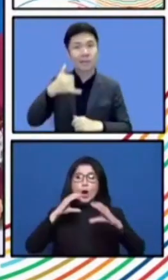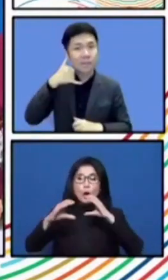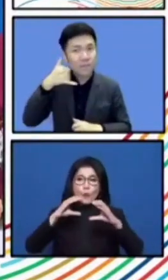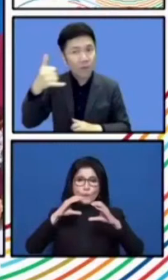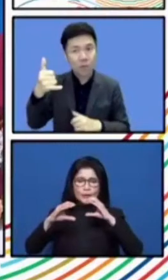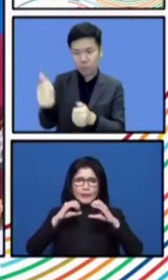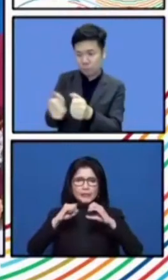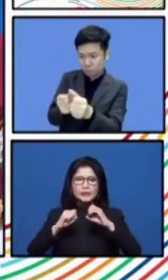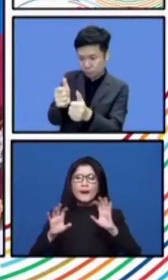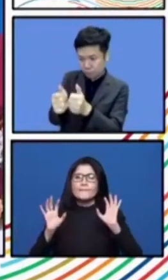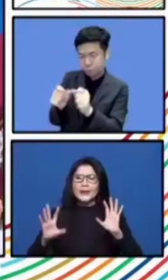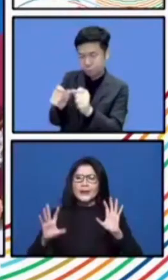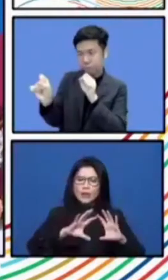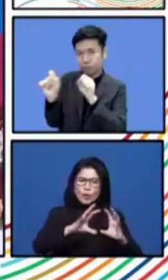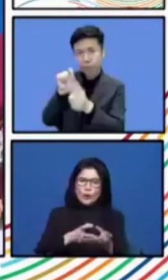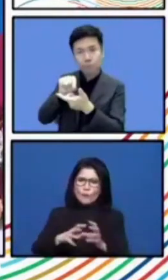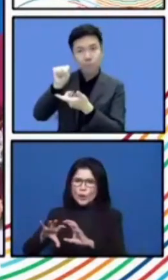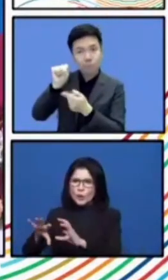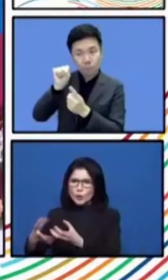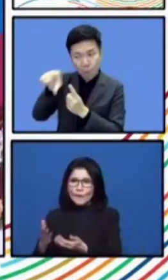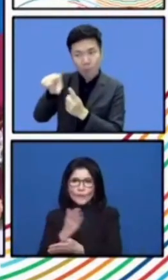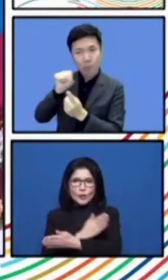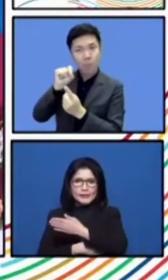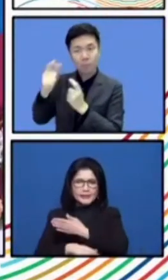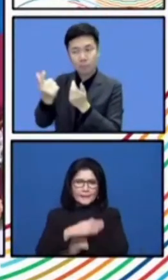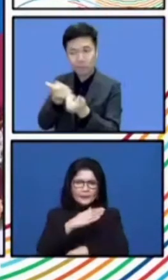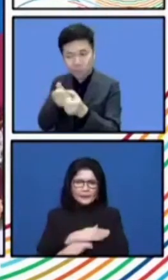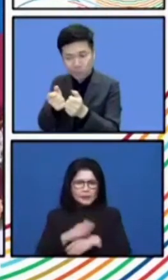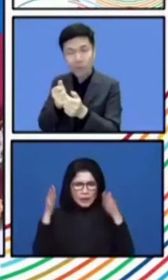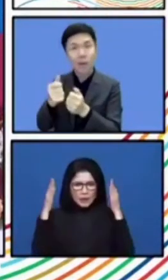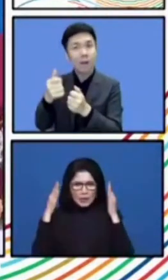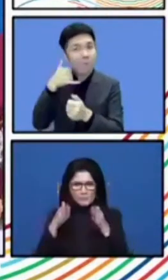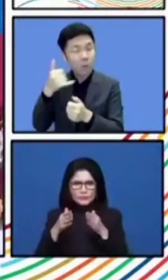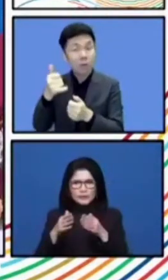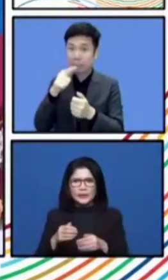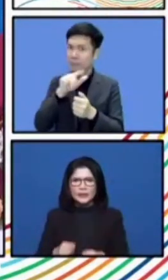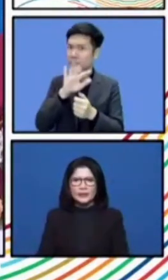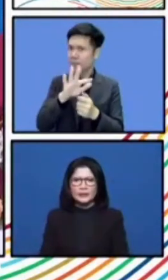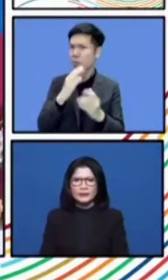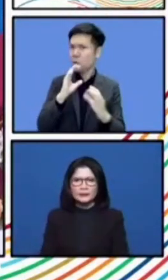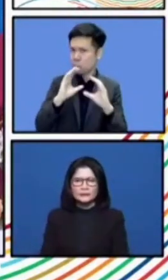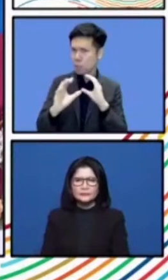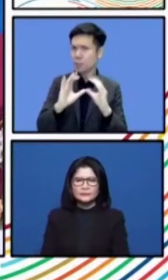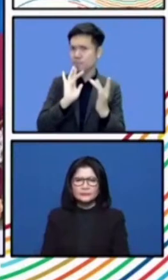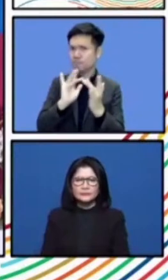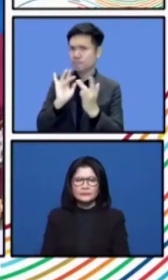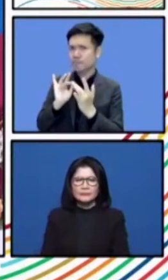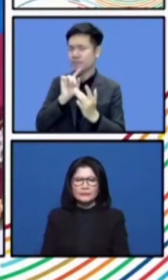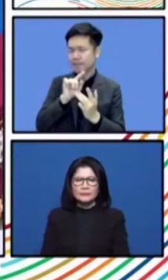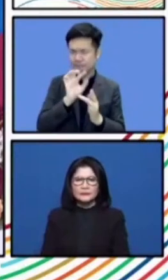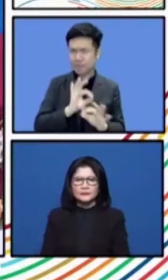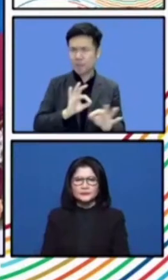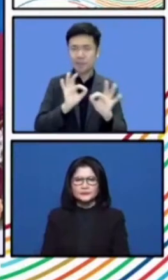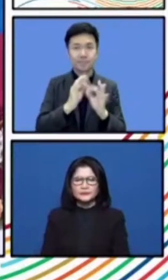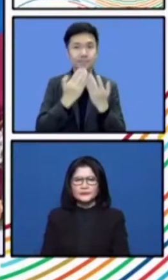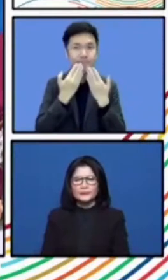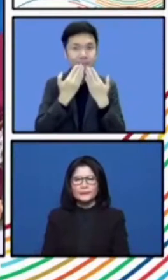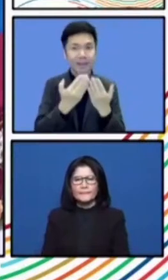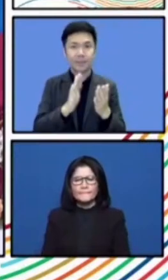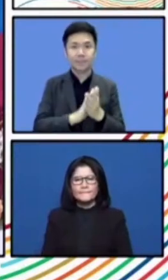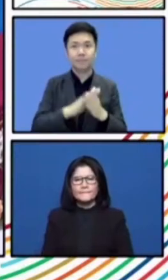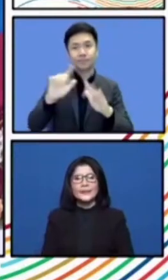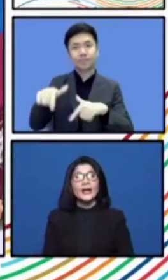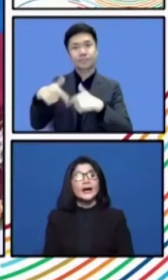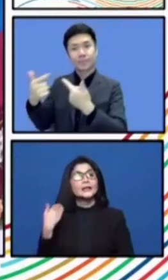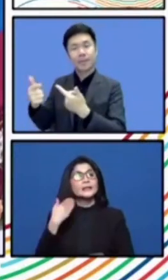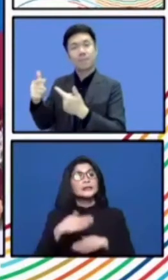obedience I think that's the important point I will continue the second speakers to Mr Monty and